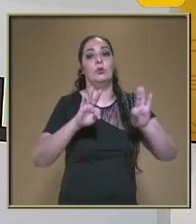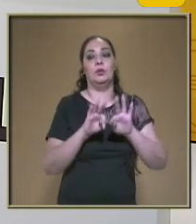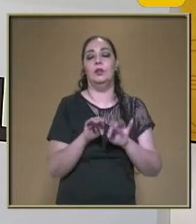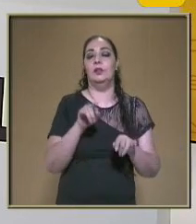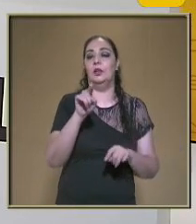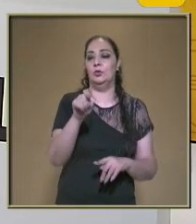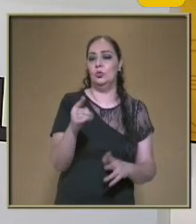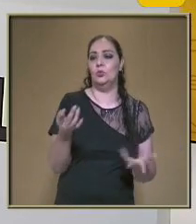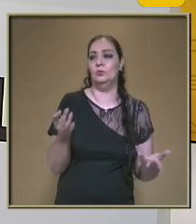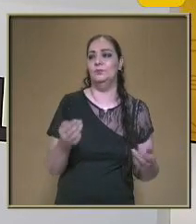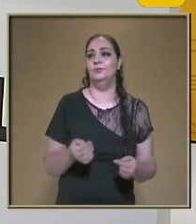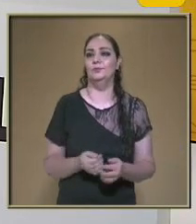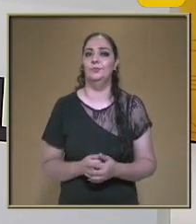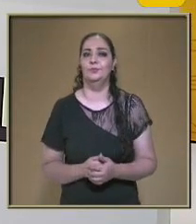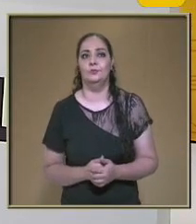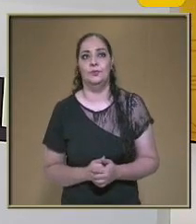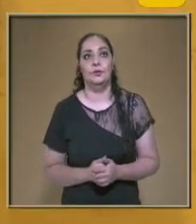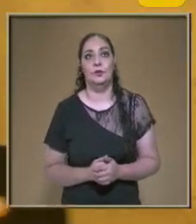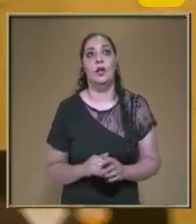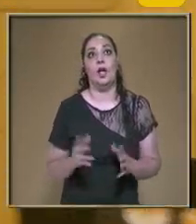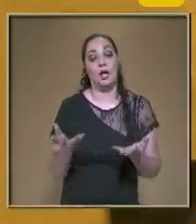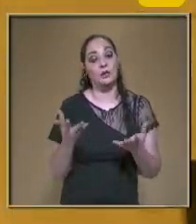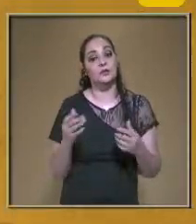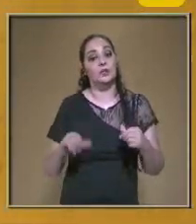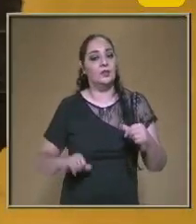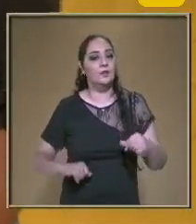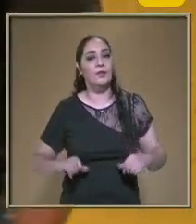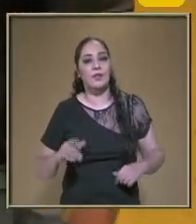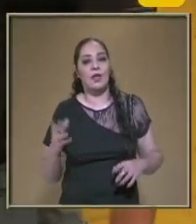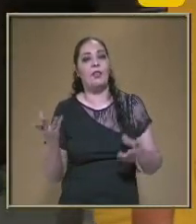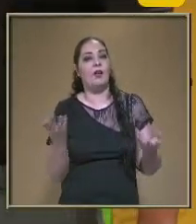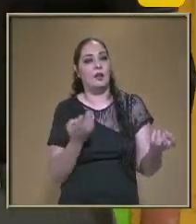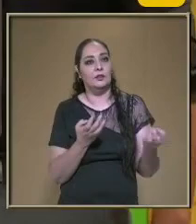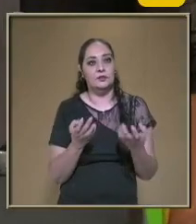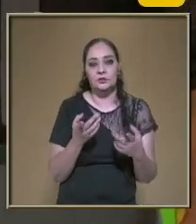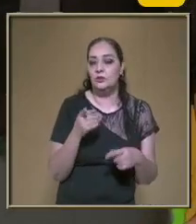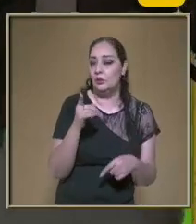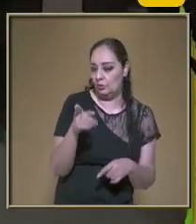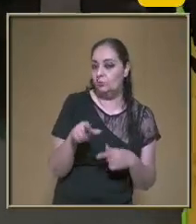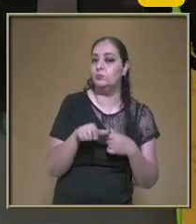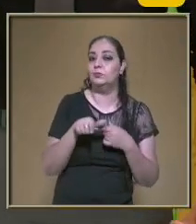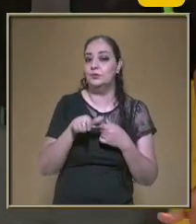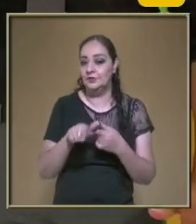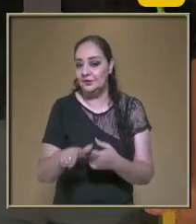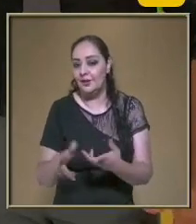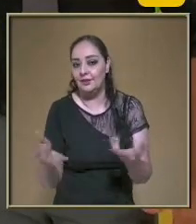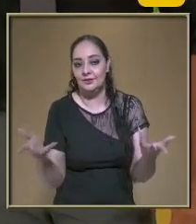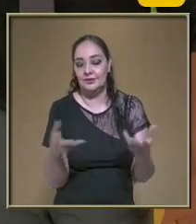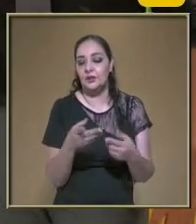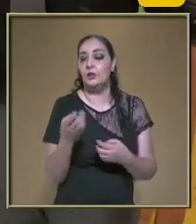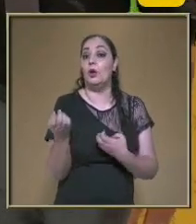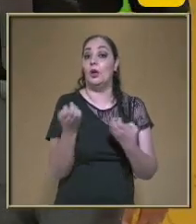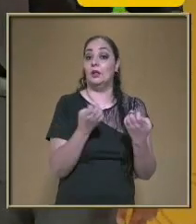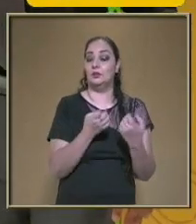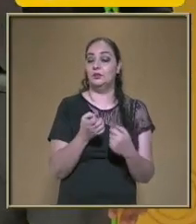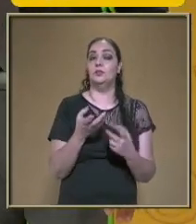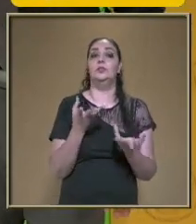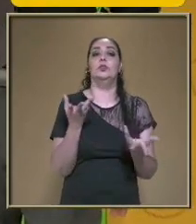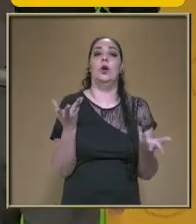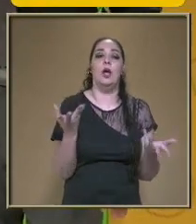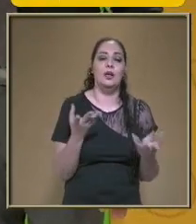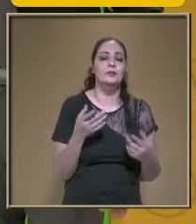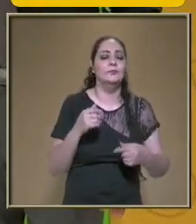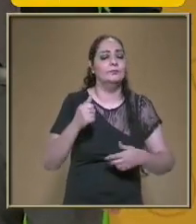you work out and that you continue doing exercise, that you